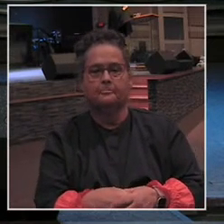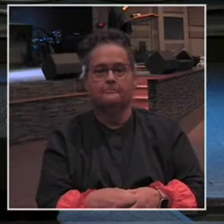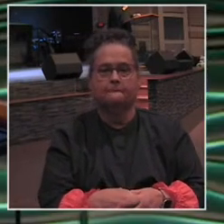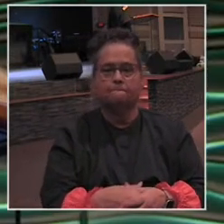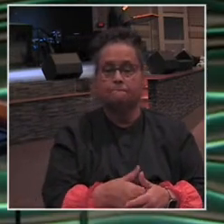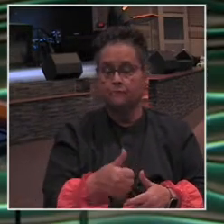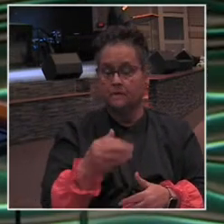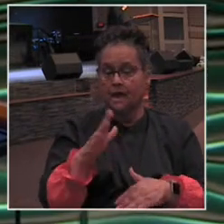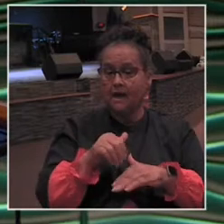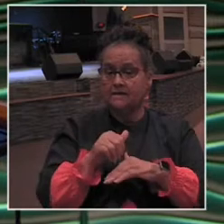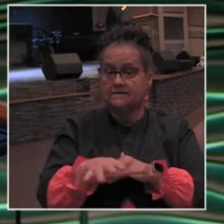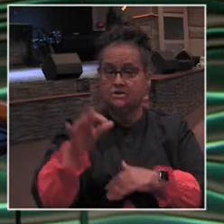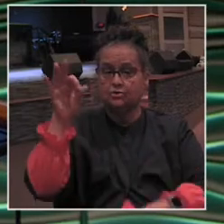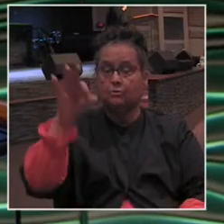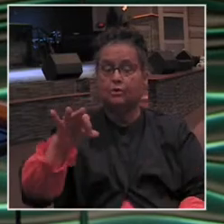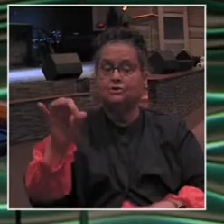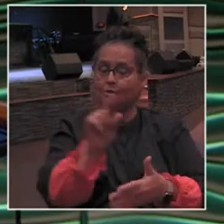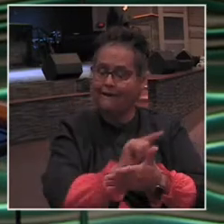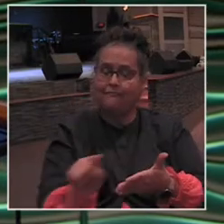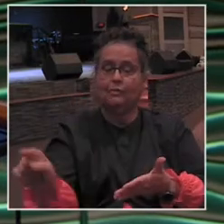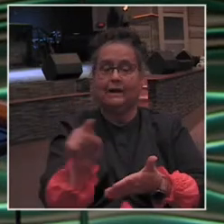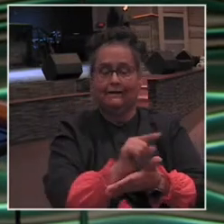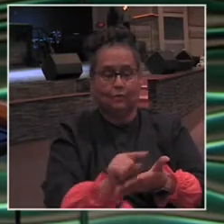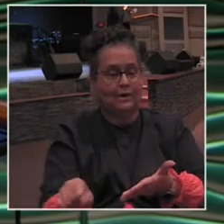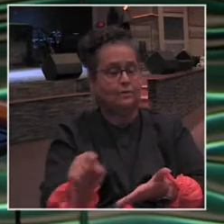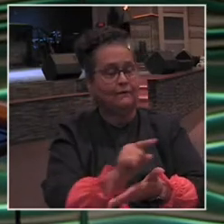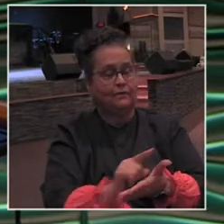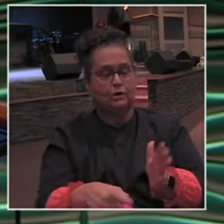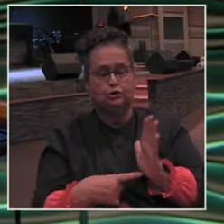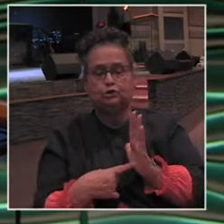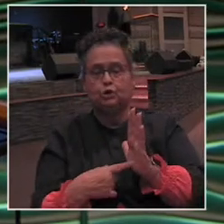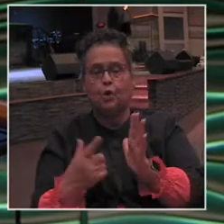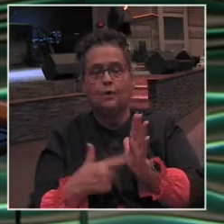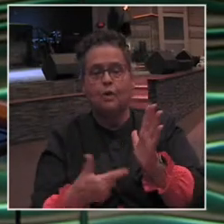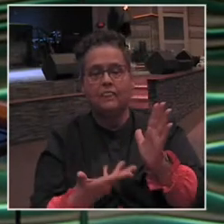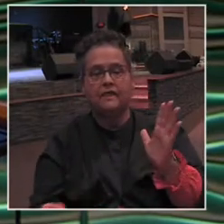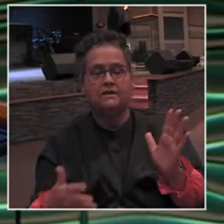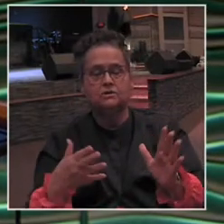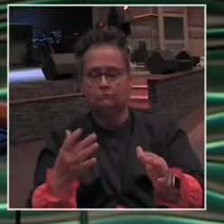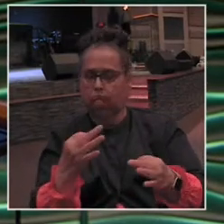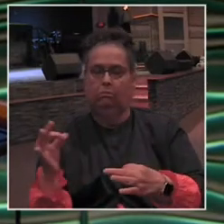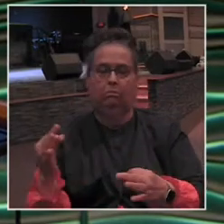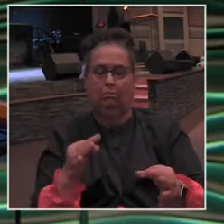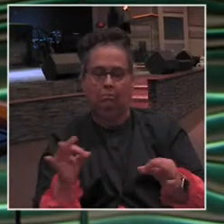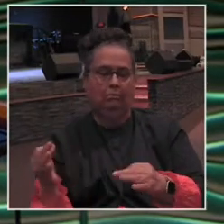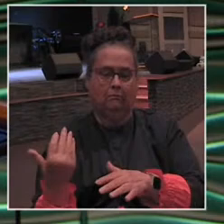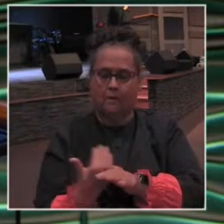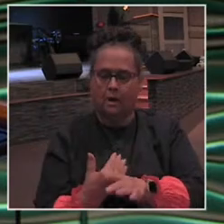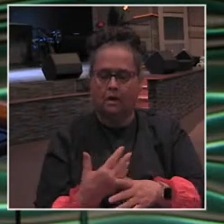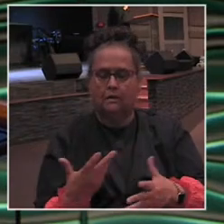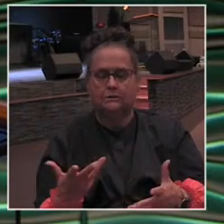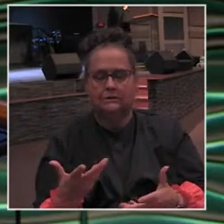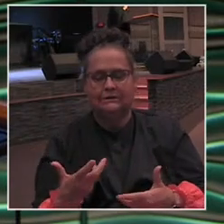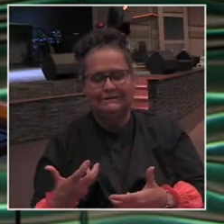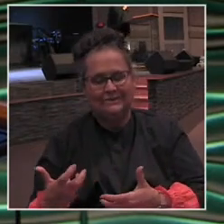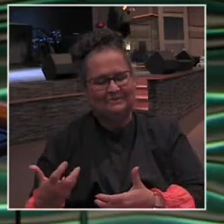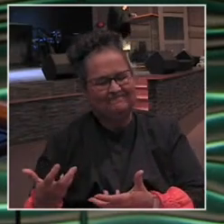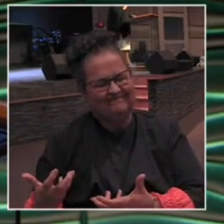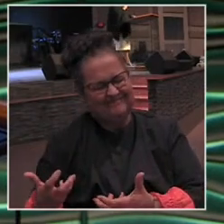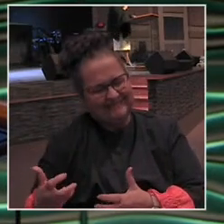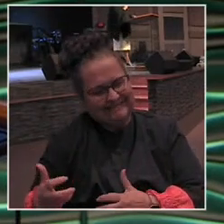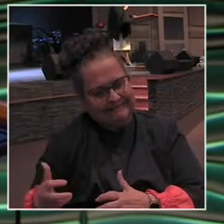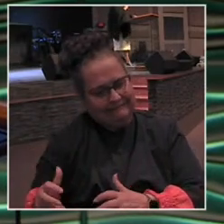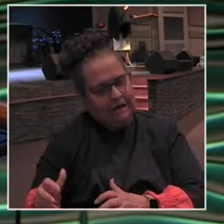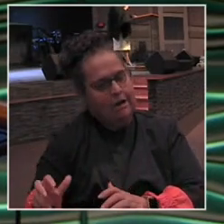God has sent you a preacher week after week, revealing those things that are distracting you. You are afraid to give them up and let go